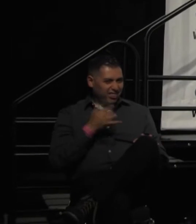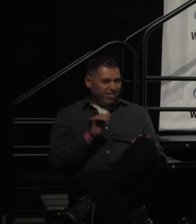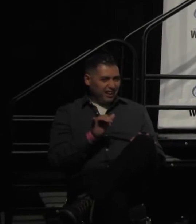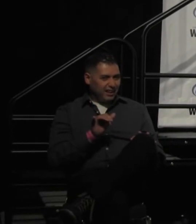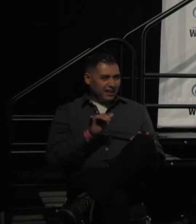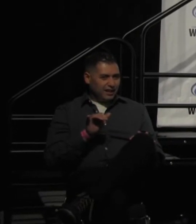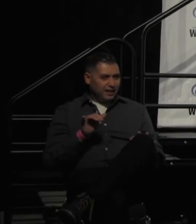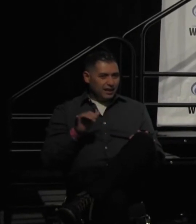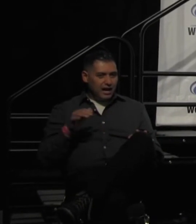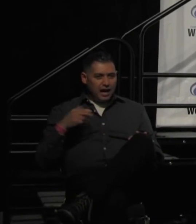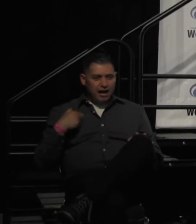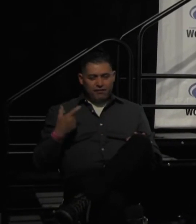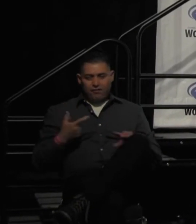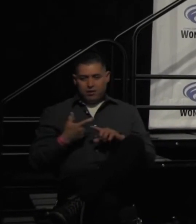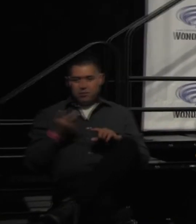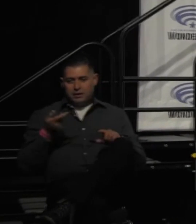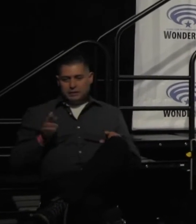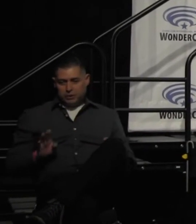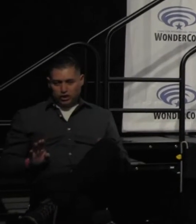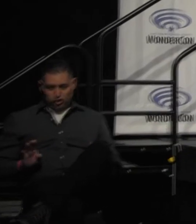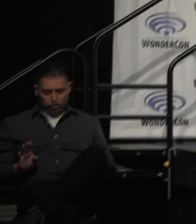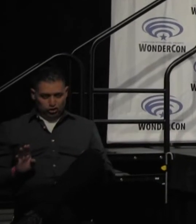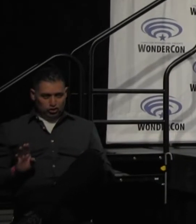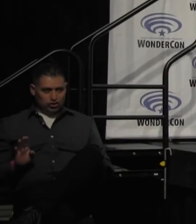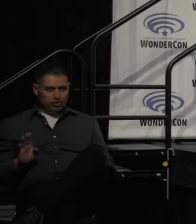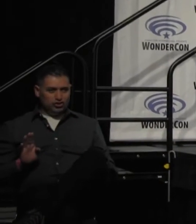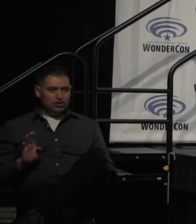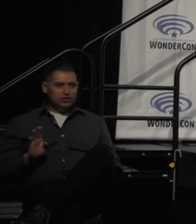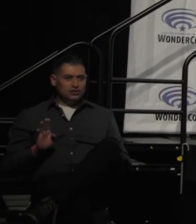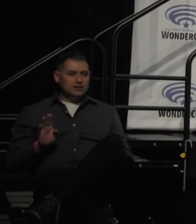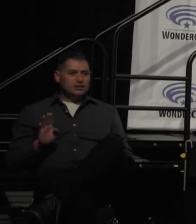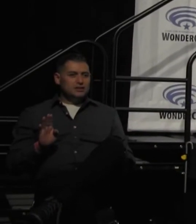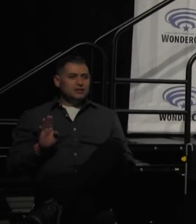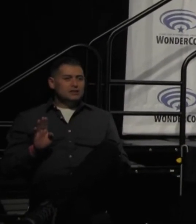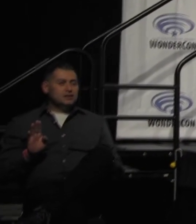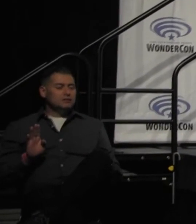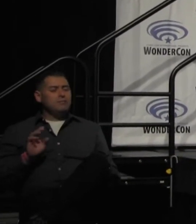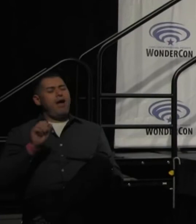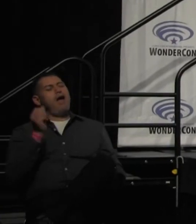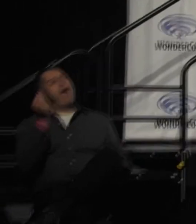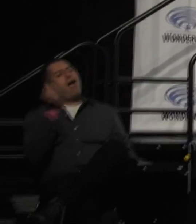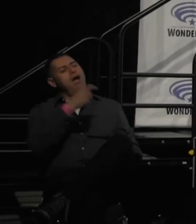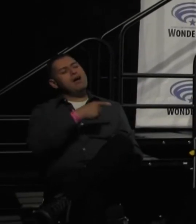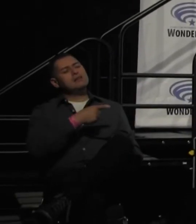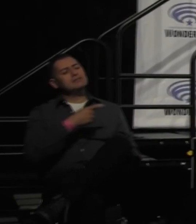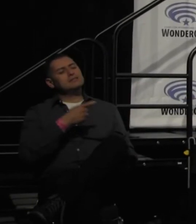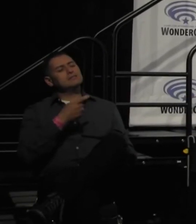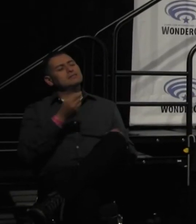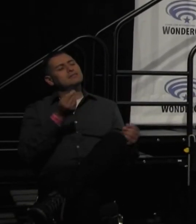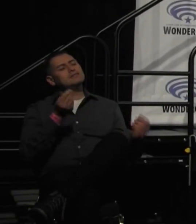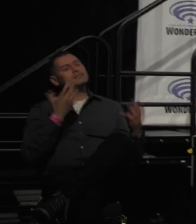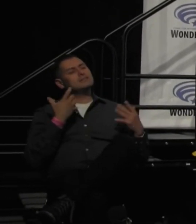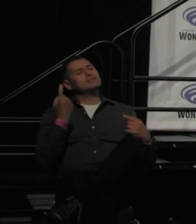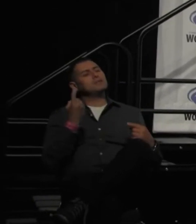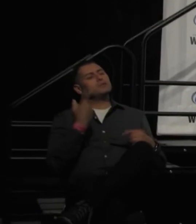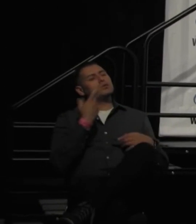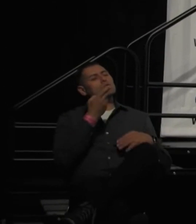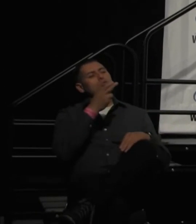I'm from Huntington Beach. Oh, okay. So what I wanted to ask you, if you can tell us something